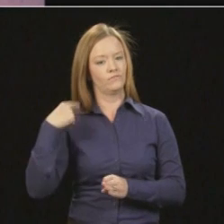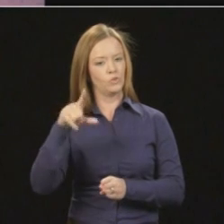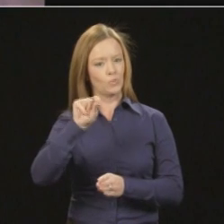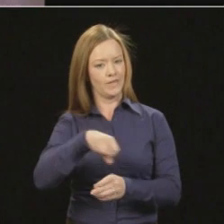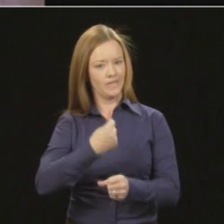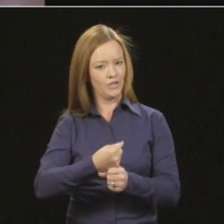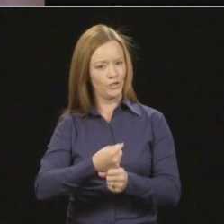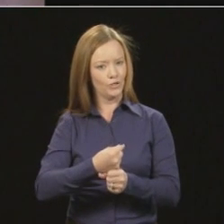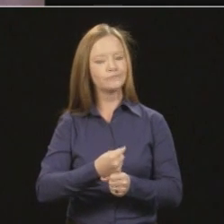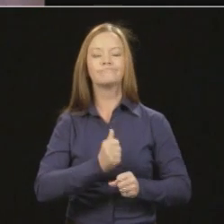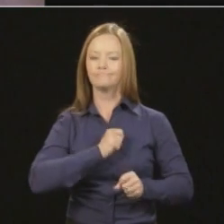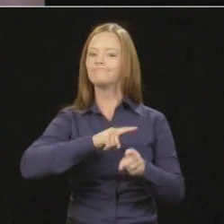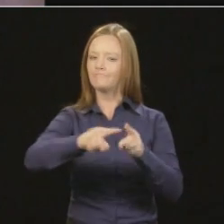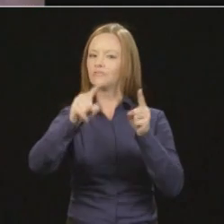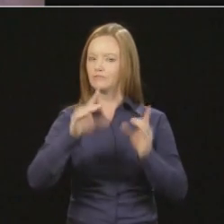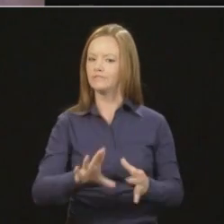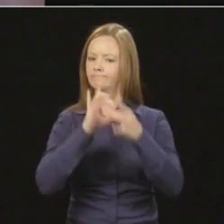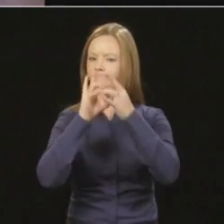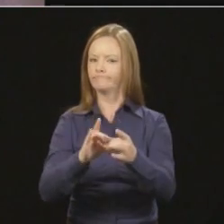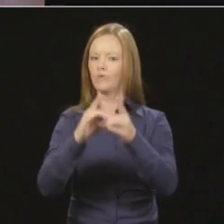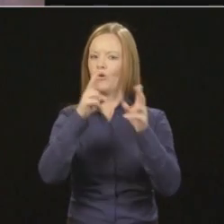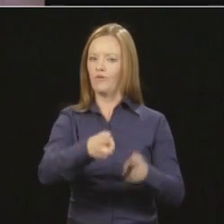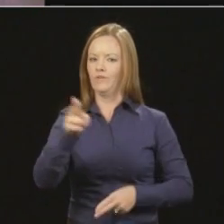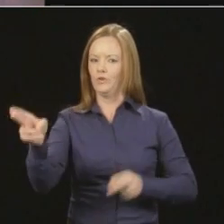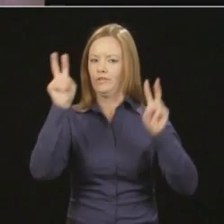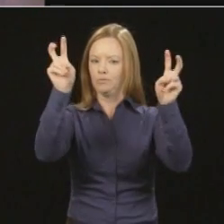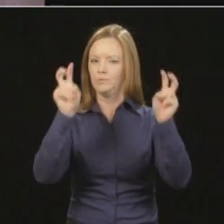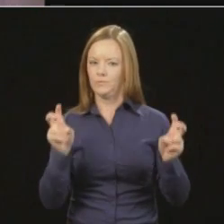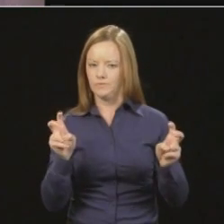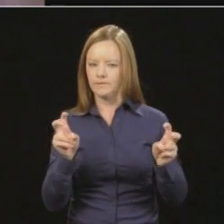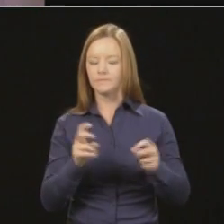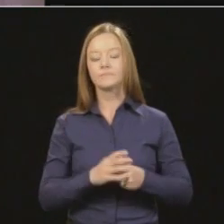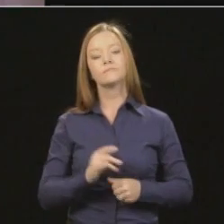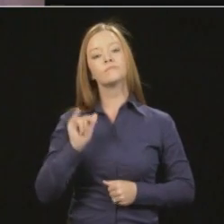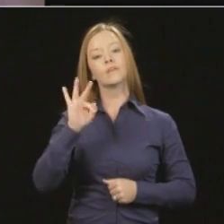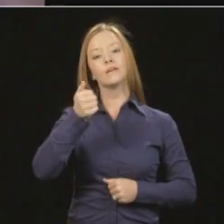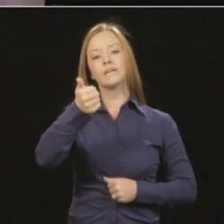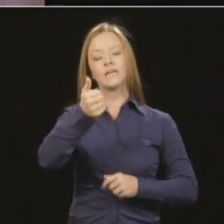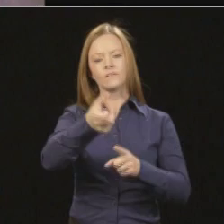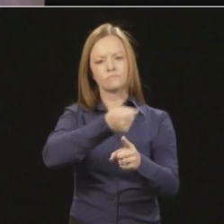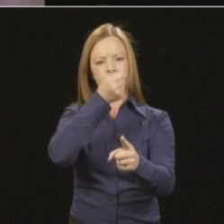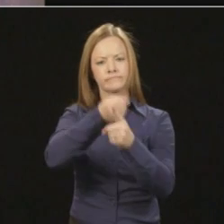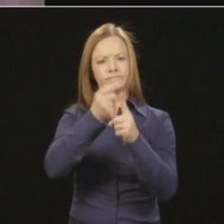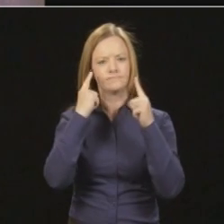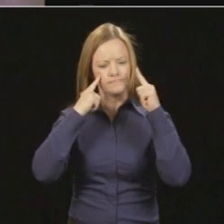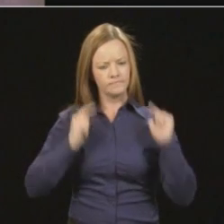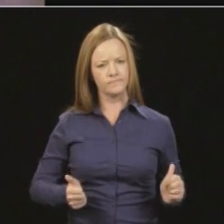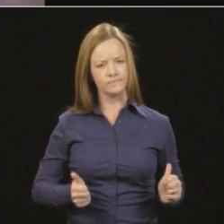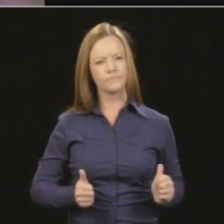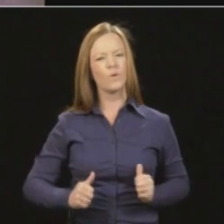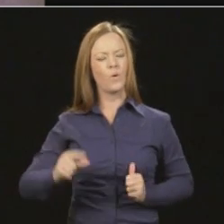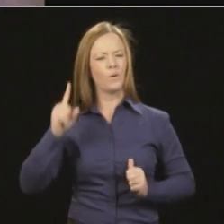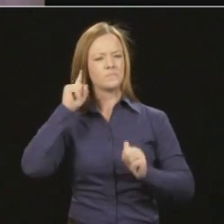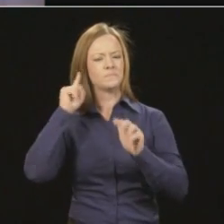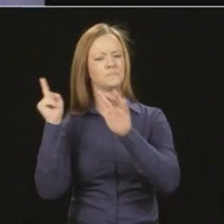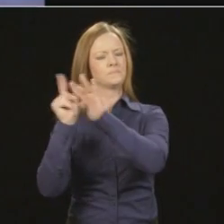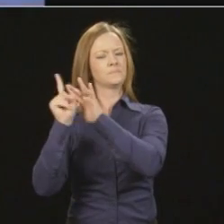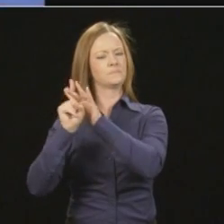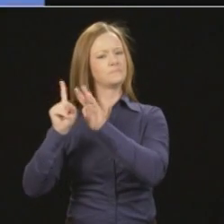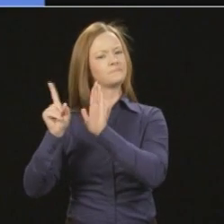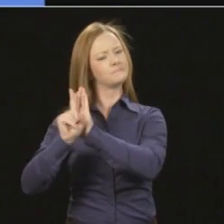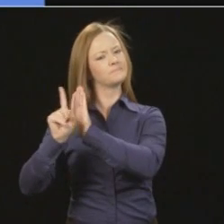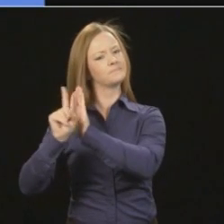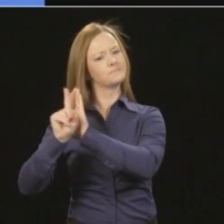of hearing. If you are experiencing sudden hearing loss or sudden sounds in your ears, you need to see a physician